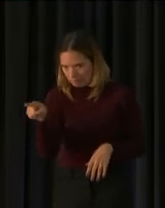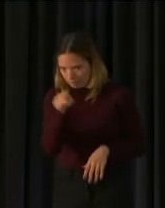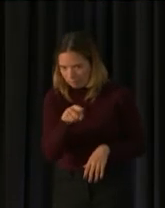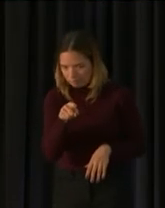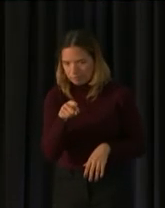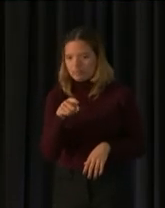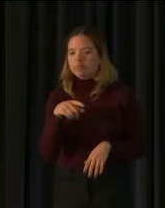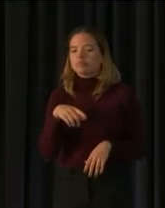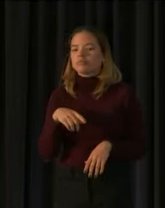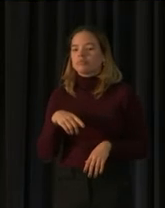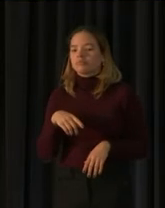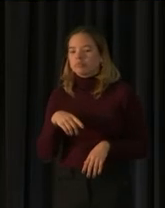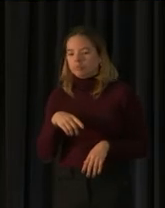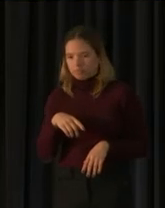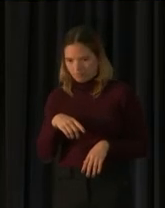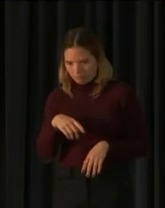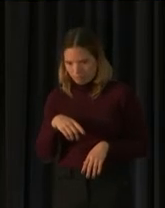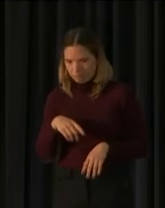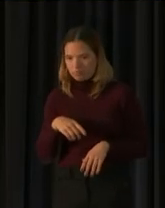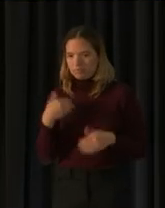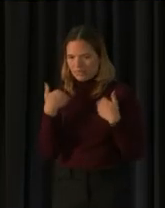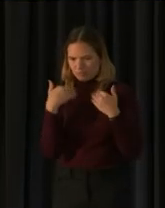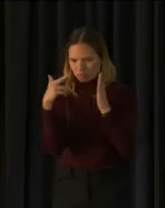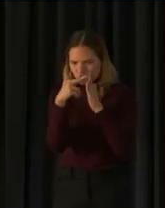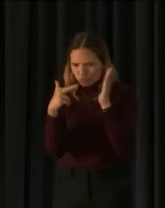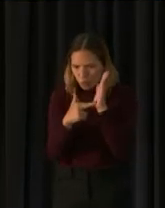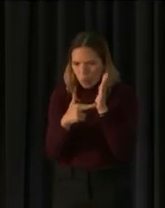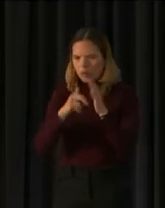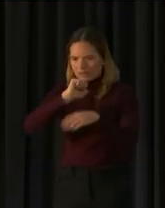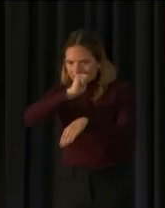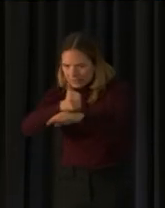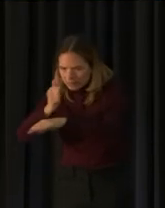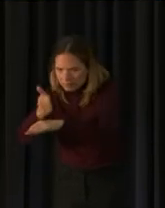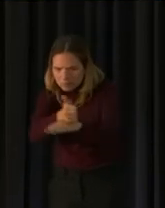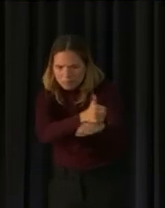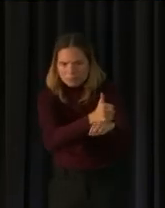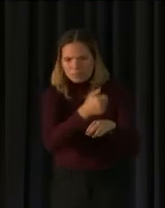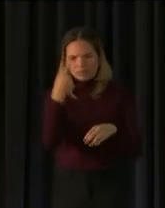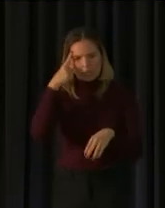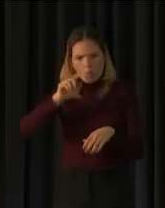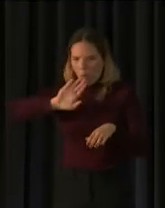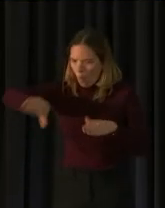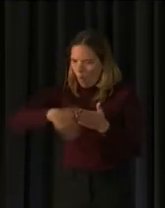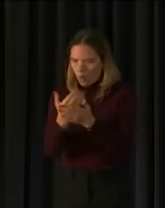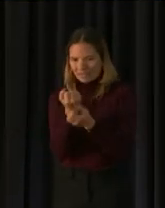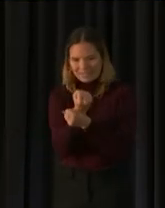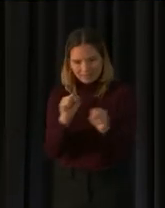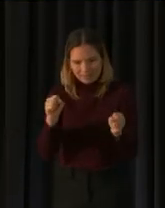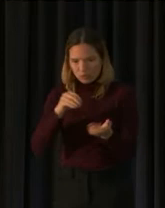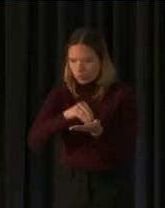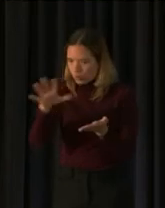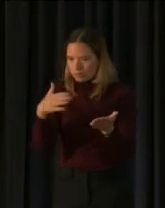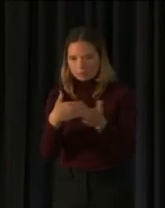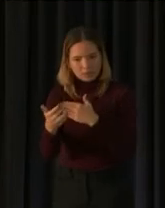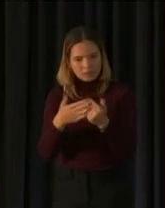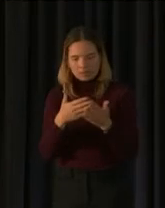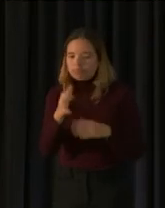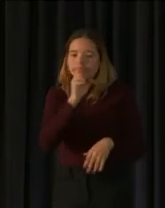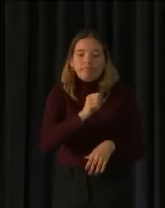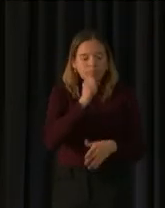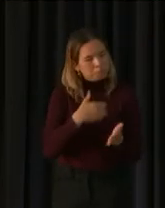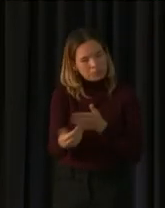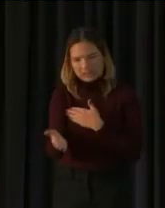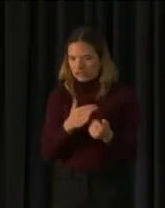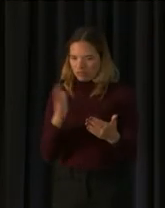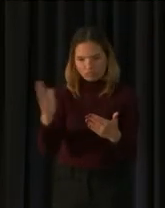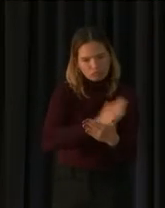place for our littlest learners. So socially distancing in classroom routines. Our students still do wear masks. They wash their hands throughout